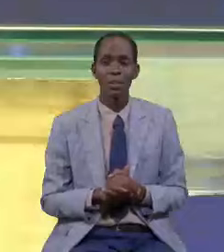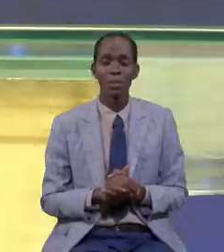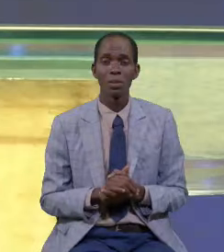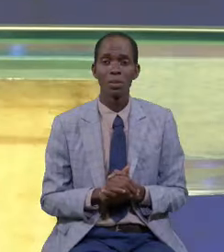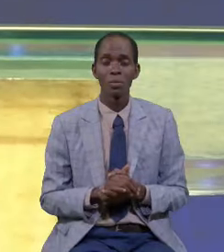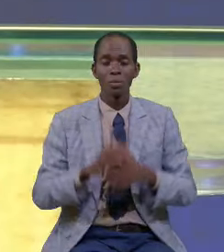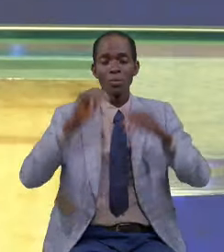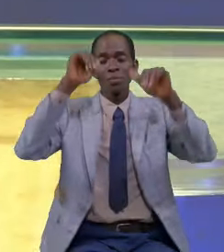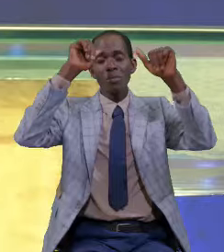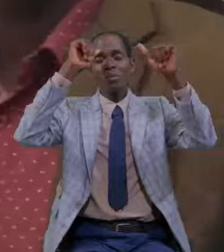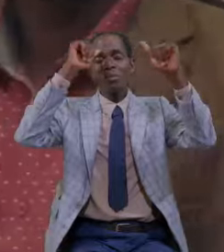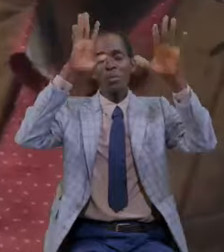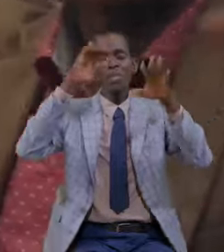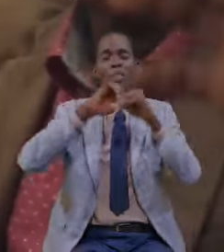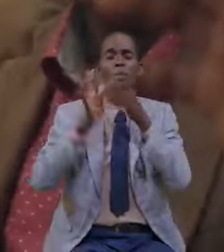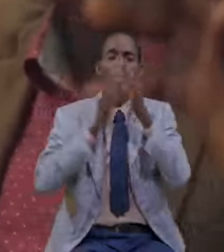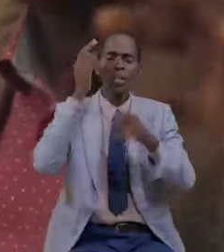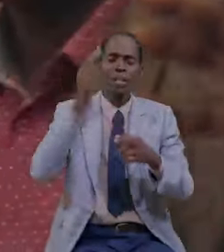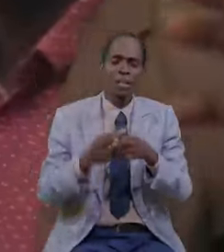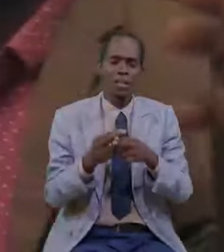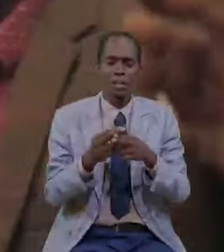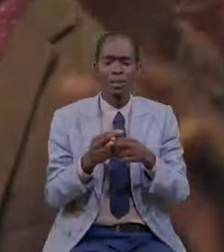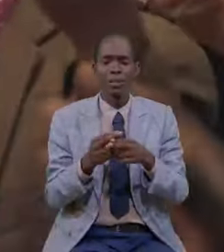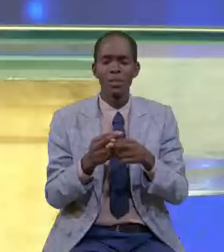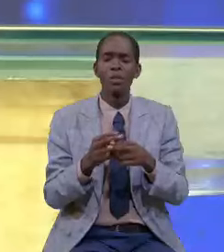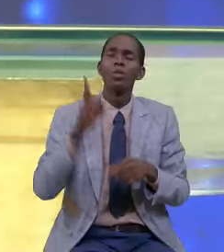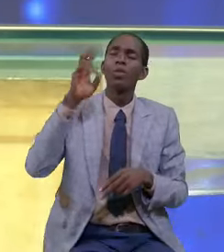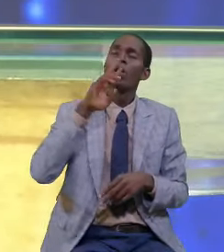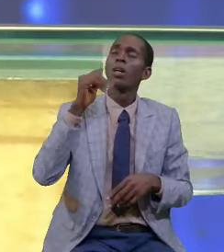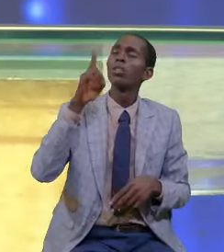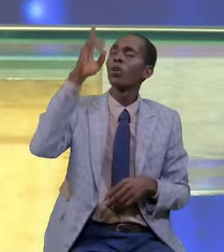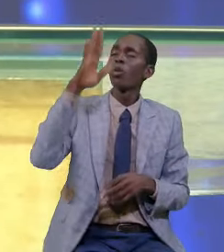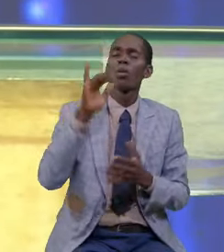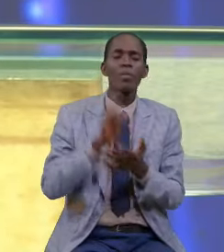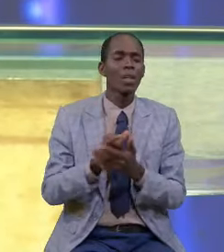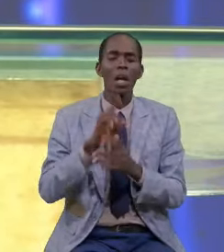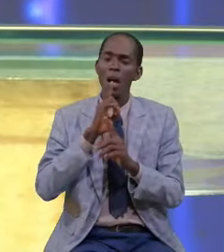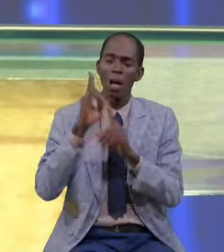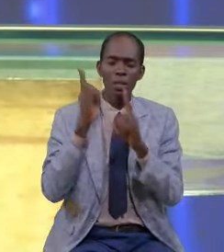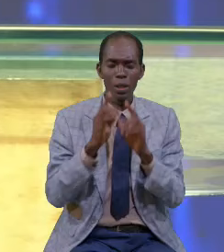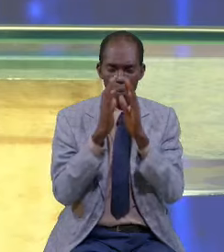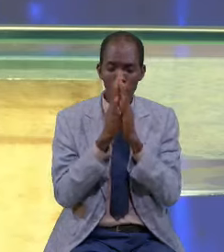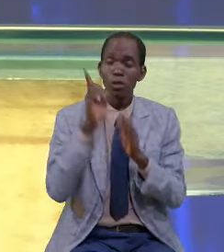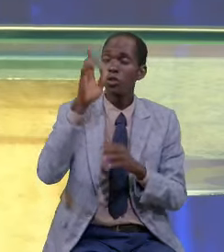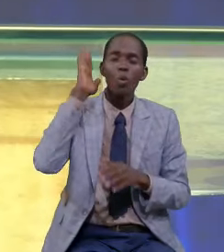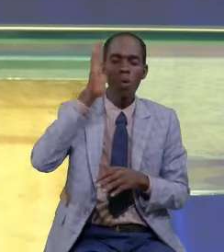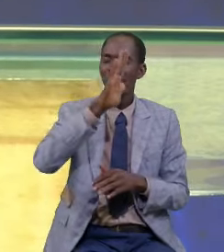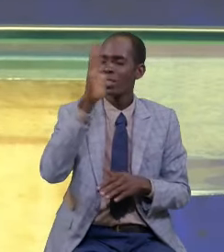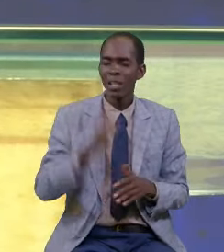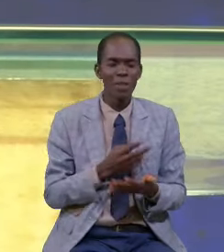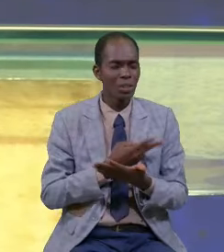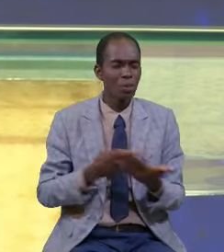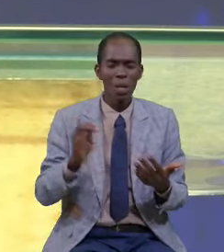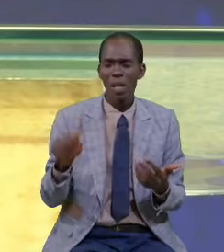Father, in Jesus' name, you are the God who answers prayer. You will never disappoint any of your